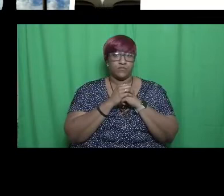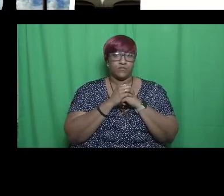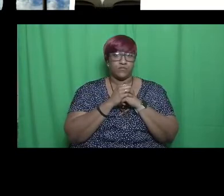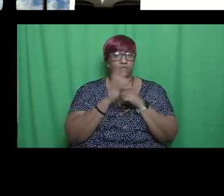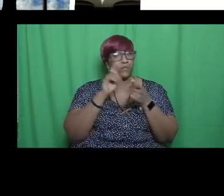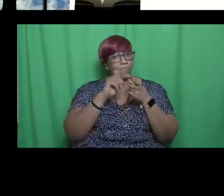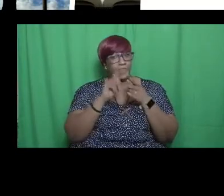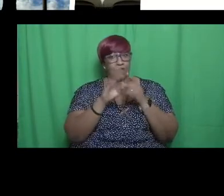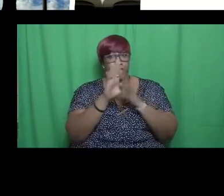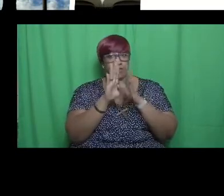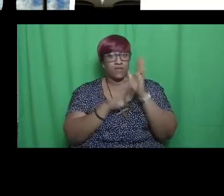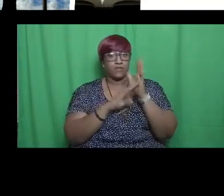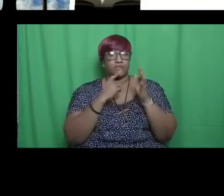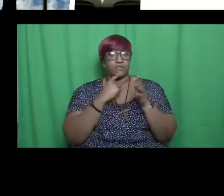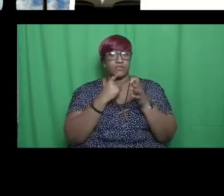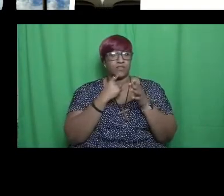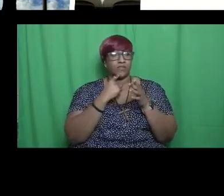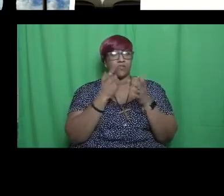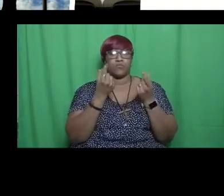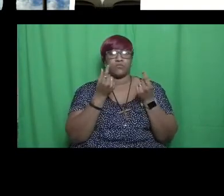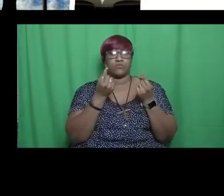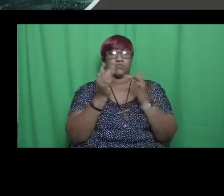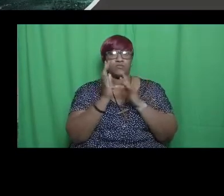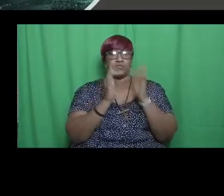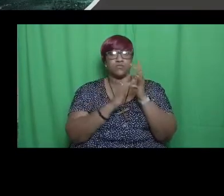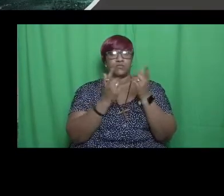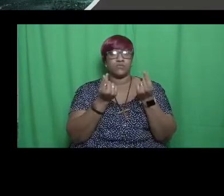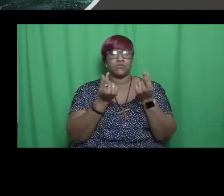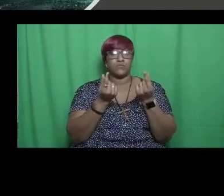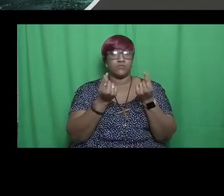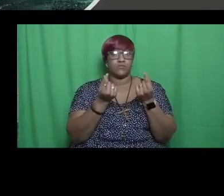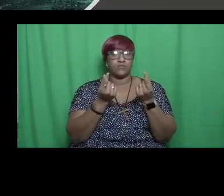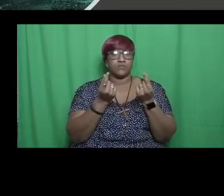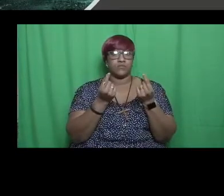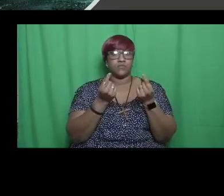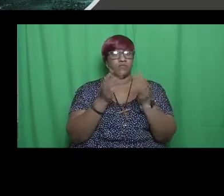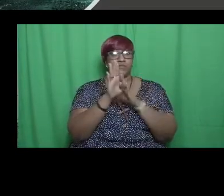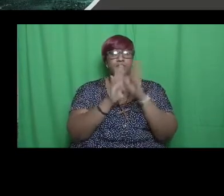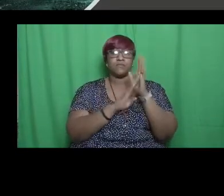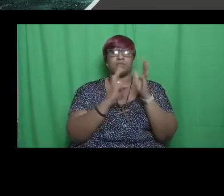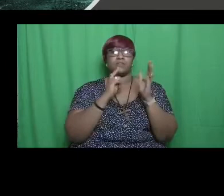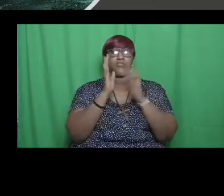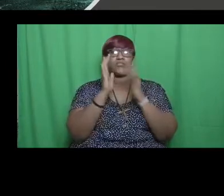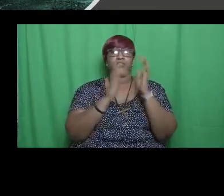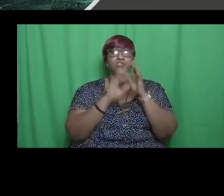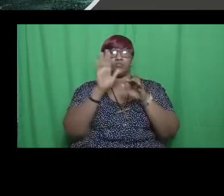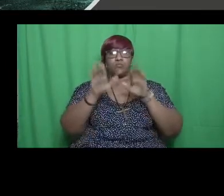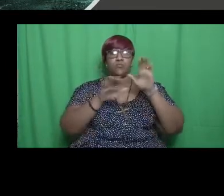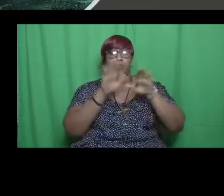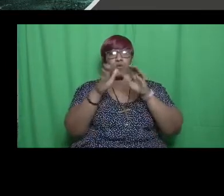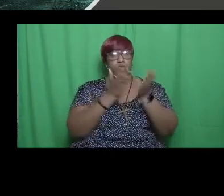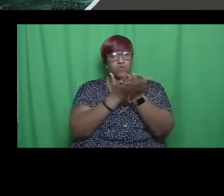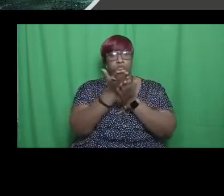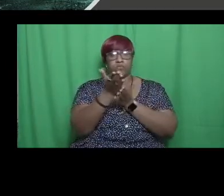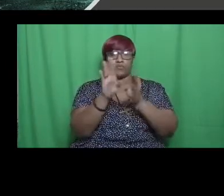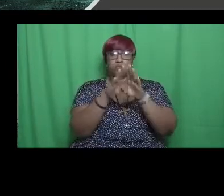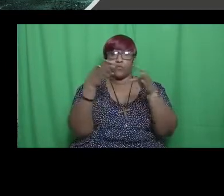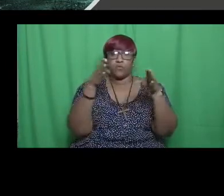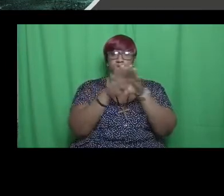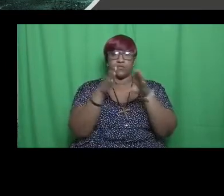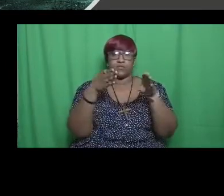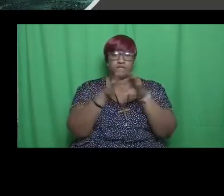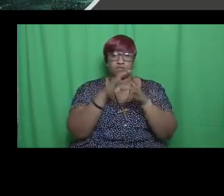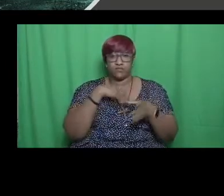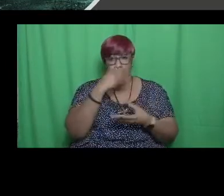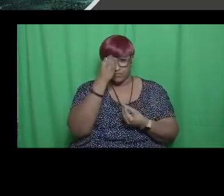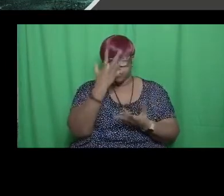And then the Bible said, though, you know what Jesus did? You know what Jesus did? The Bible said Jesus walked right through the door. And let me